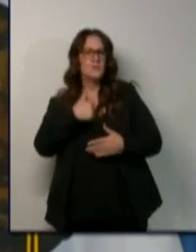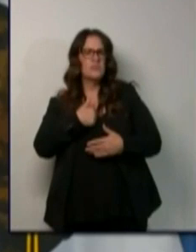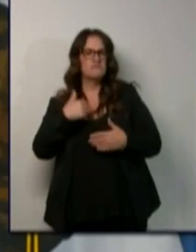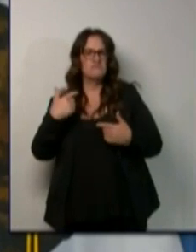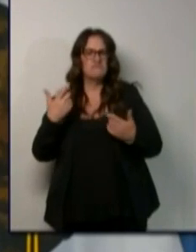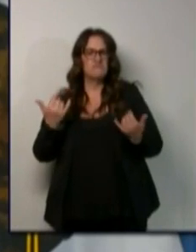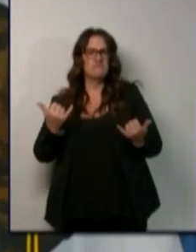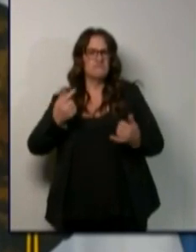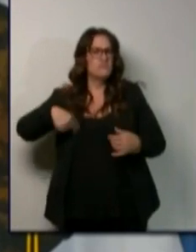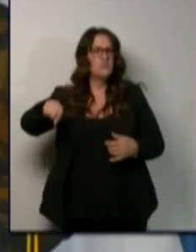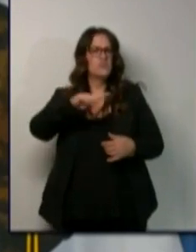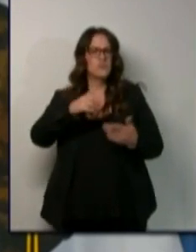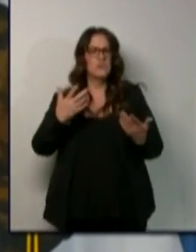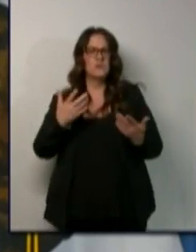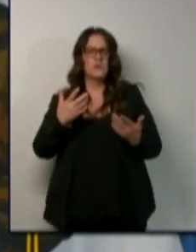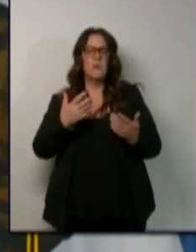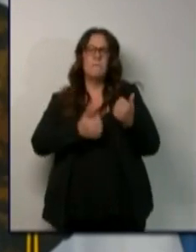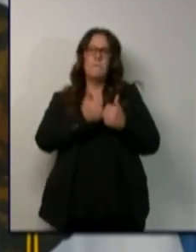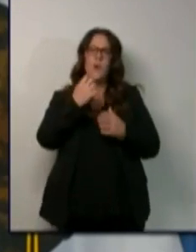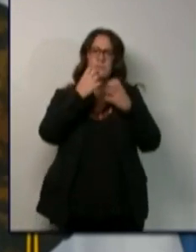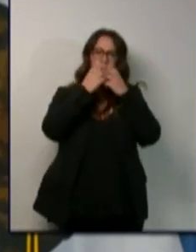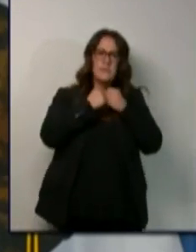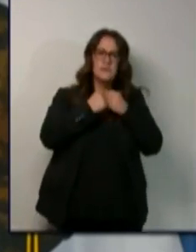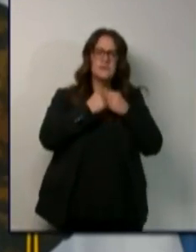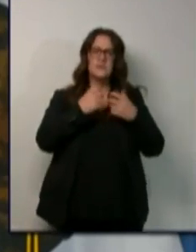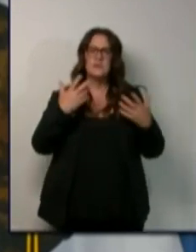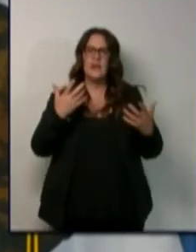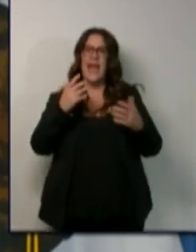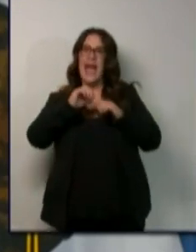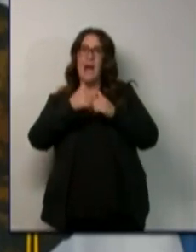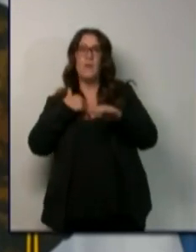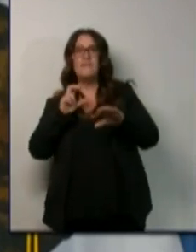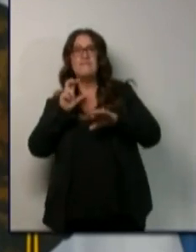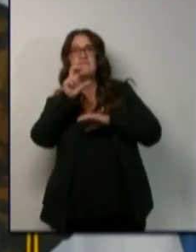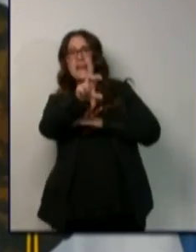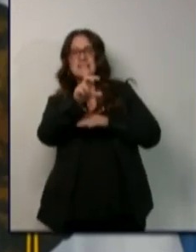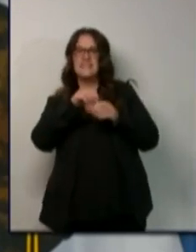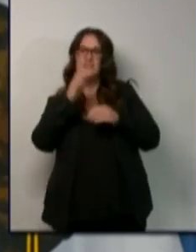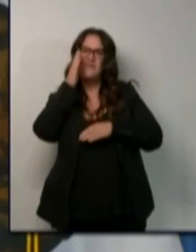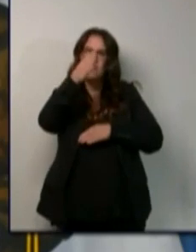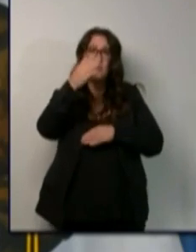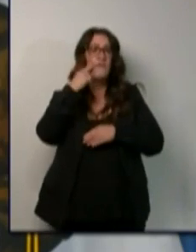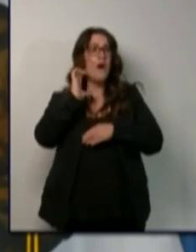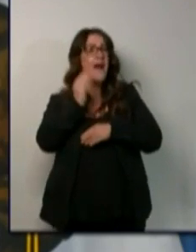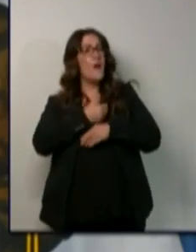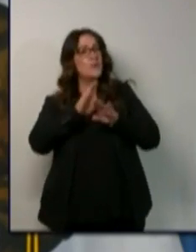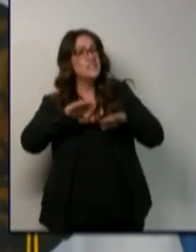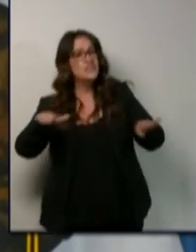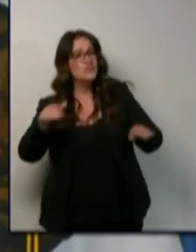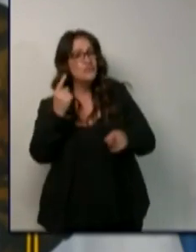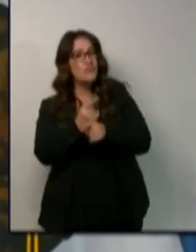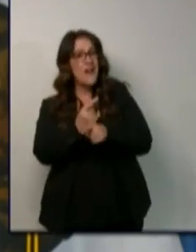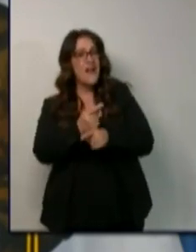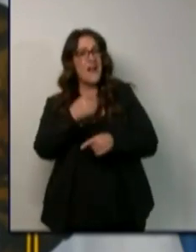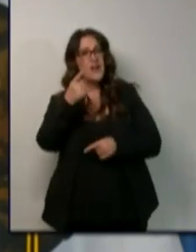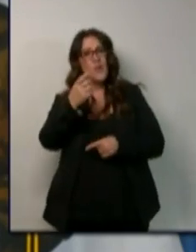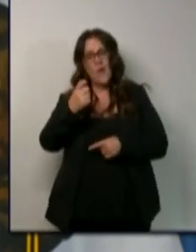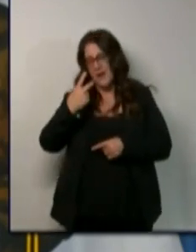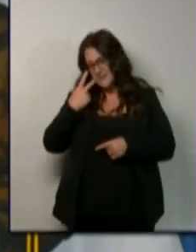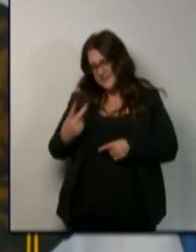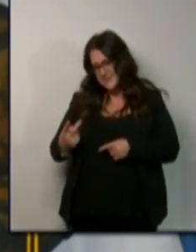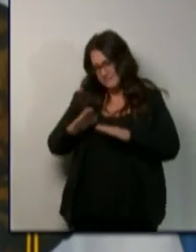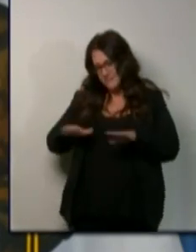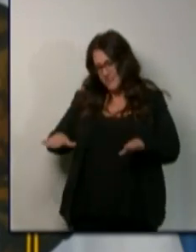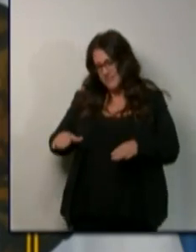we hold dear, precious, on the investment in the future, investment in our children. You want to look in the eye of a child to see